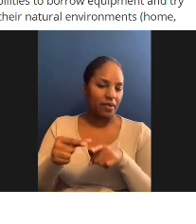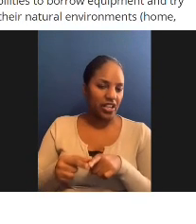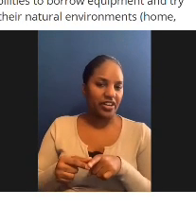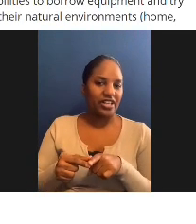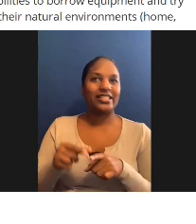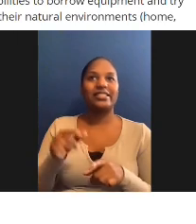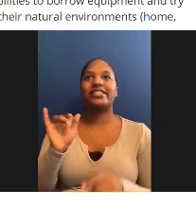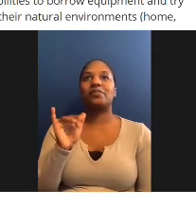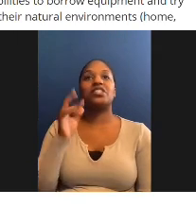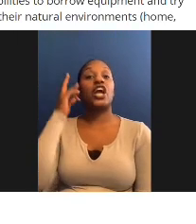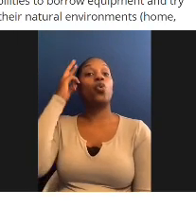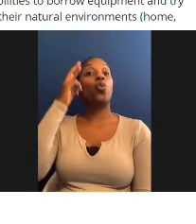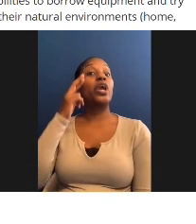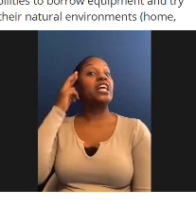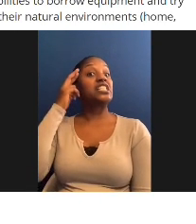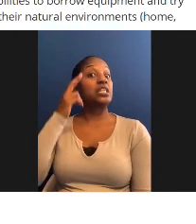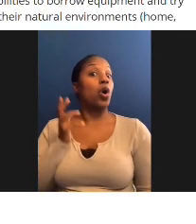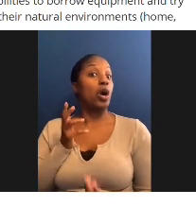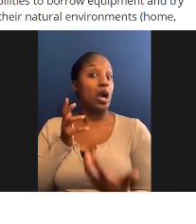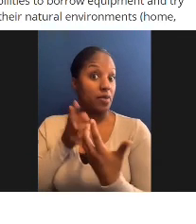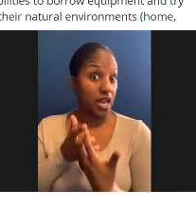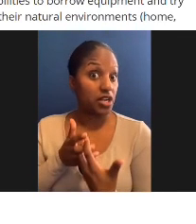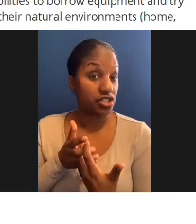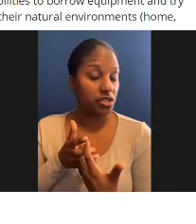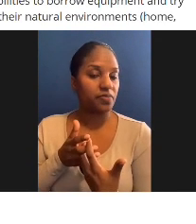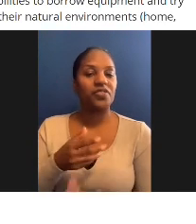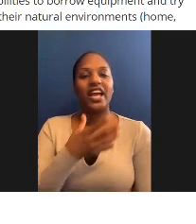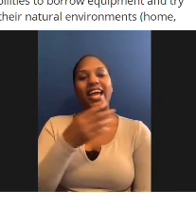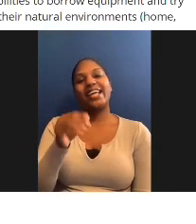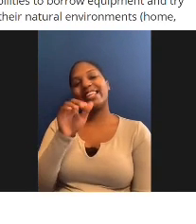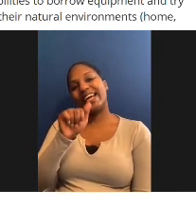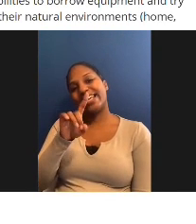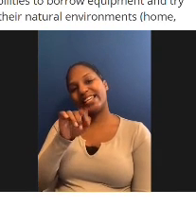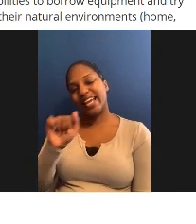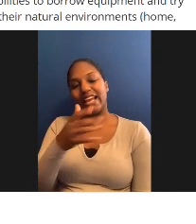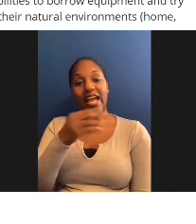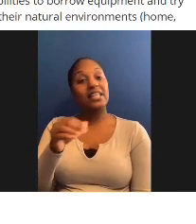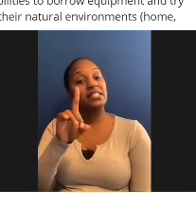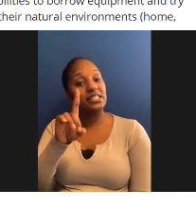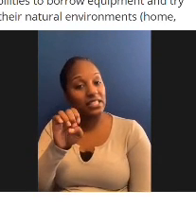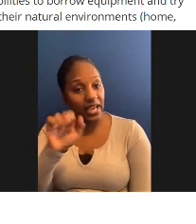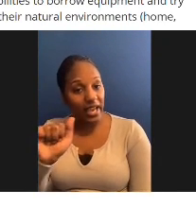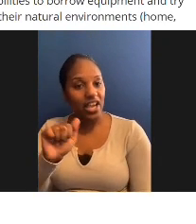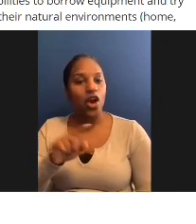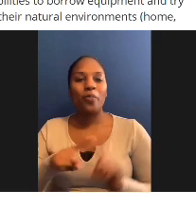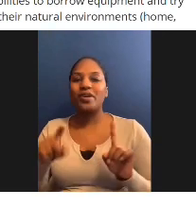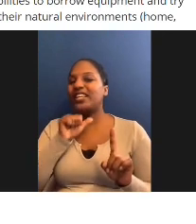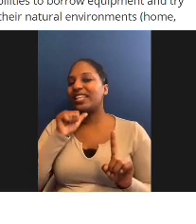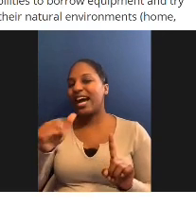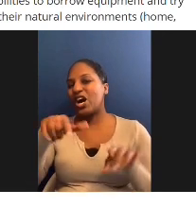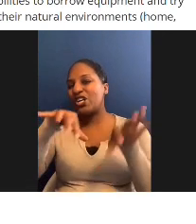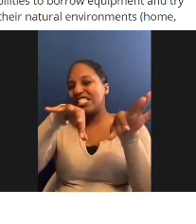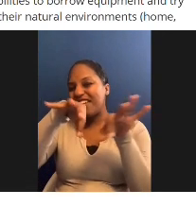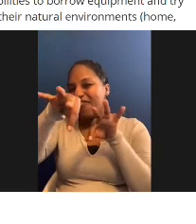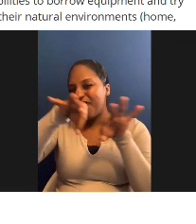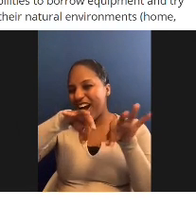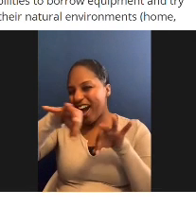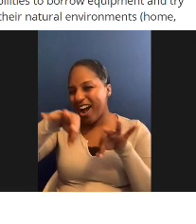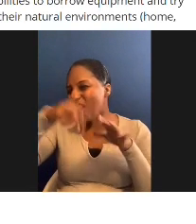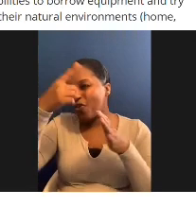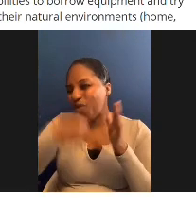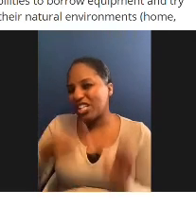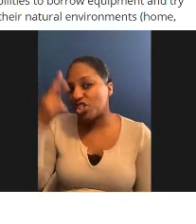reasonable accommodations in ADA as well as IDEA, but they don't define what those